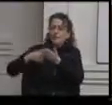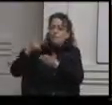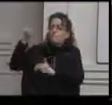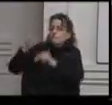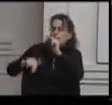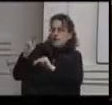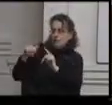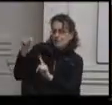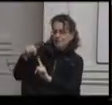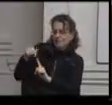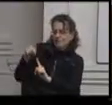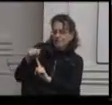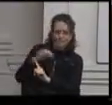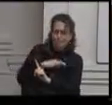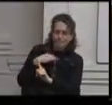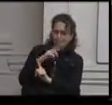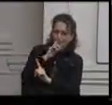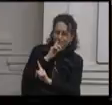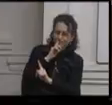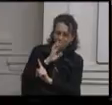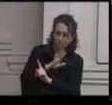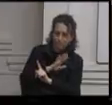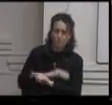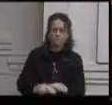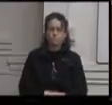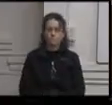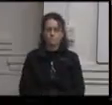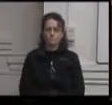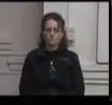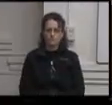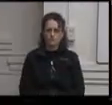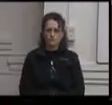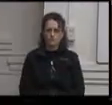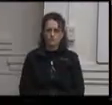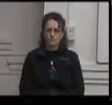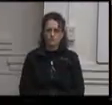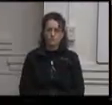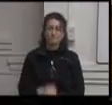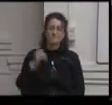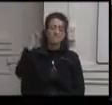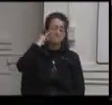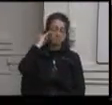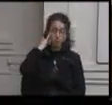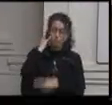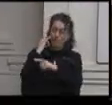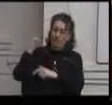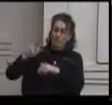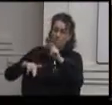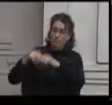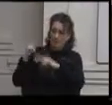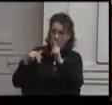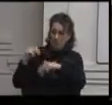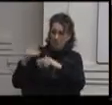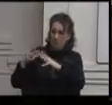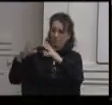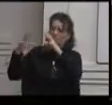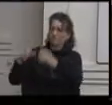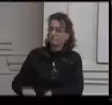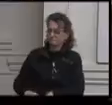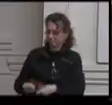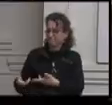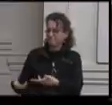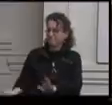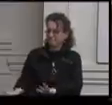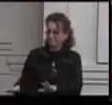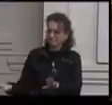be my hope, it would be my intent that the 6 firefighters that, when